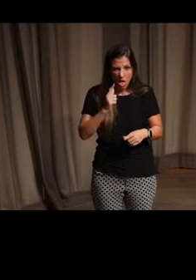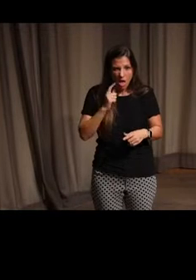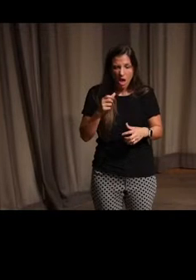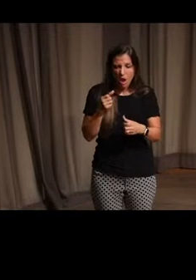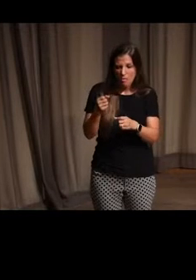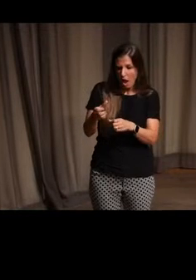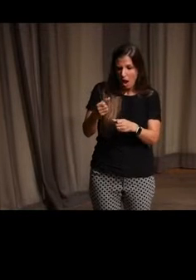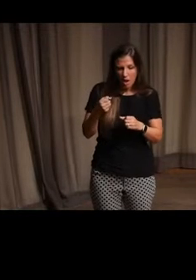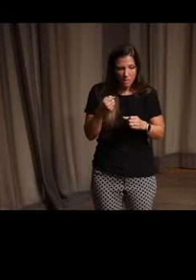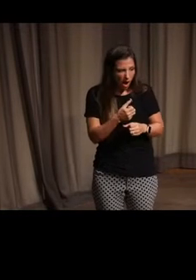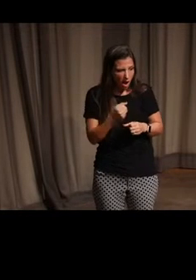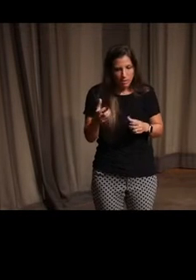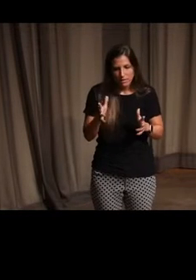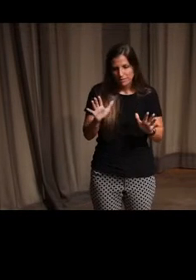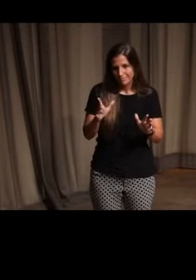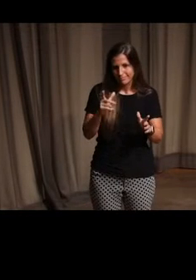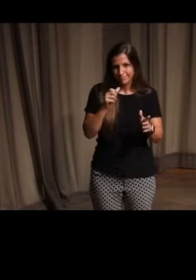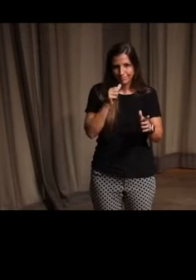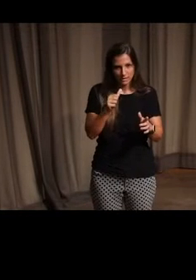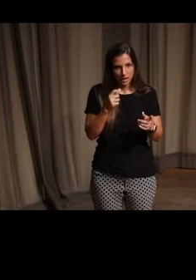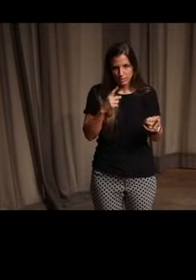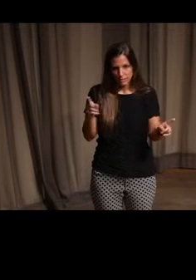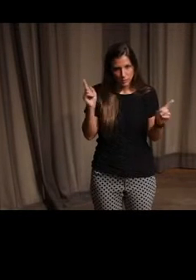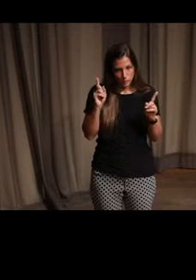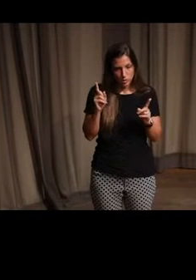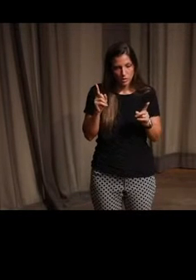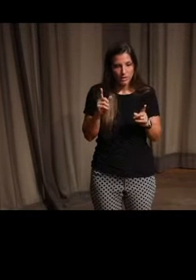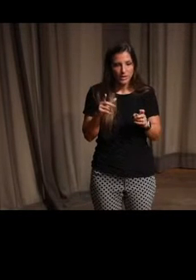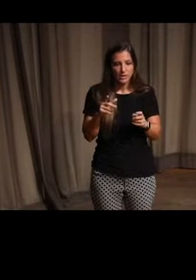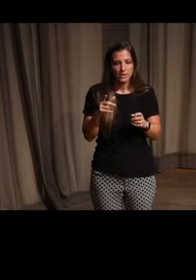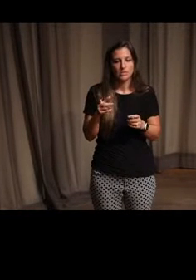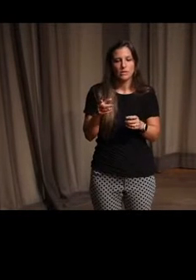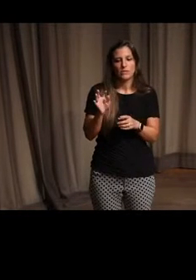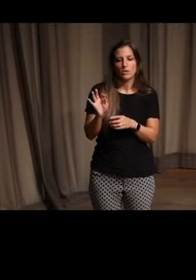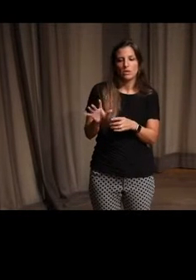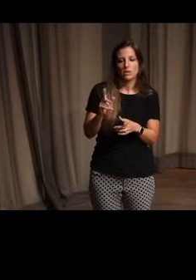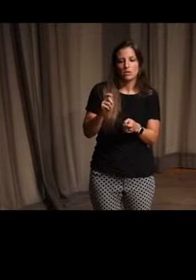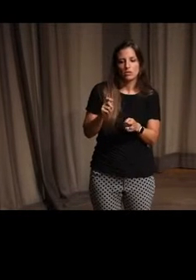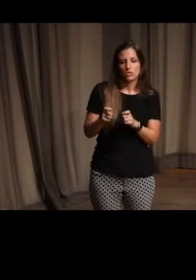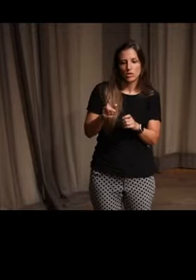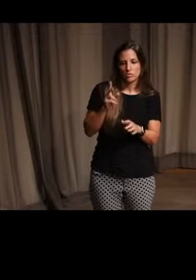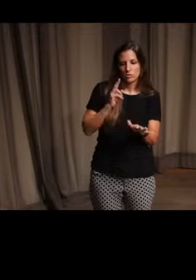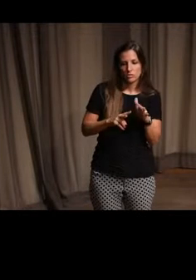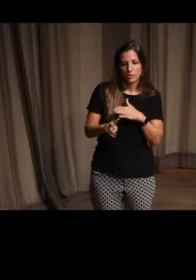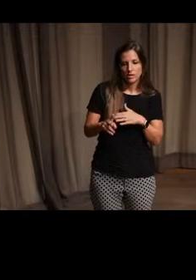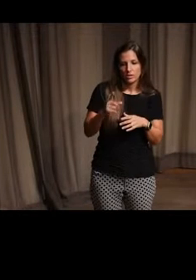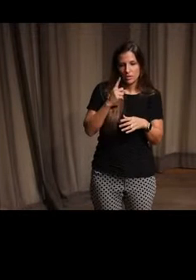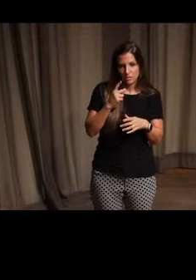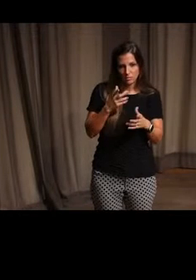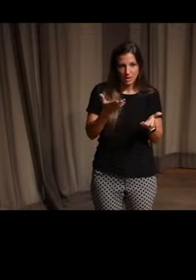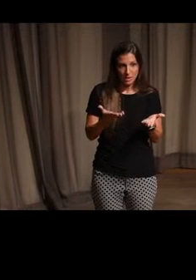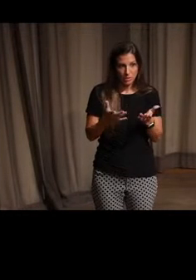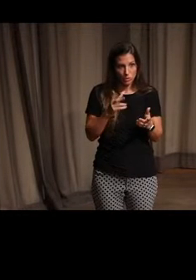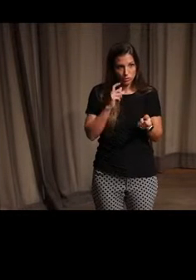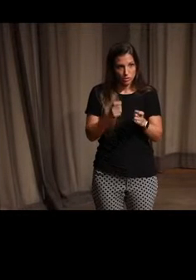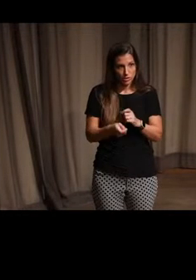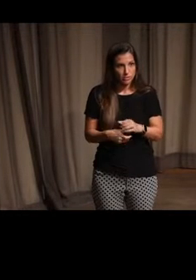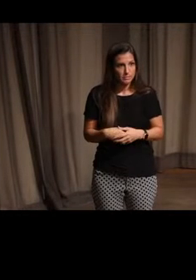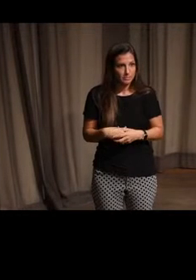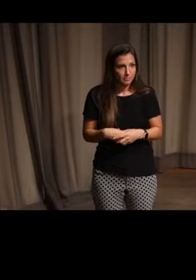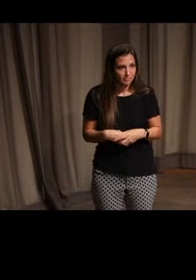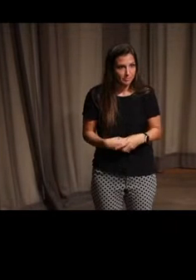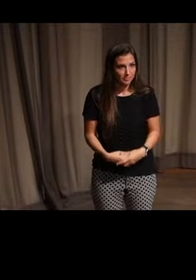this issue, you're really not, we're not going to get anywhere. But if you kind of change what they expect from you, then perhaps you might get a different response.